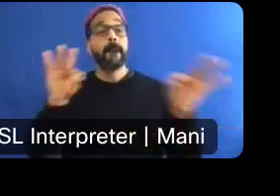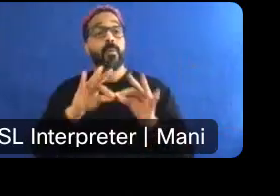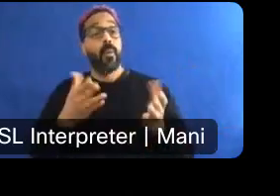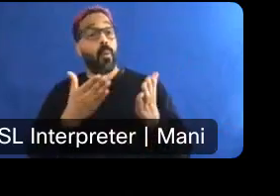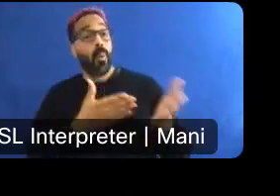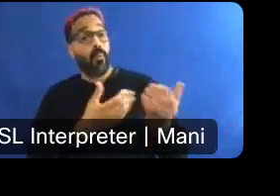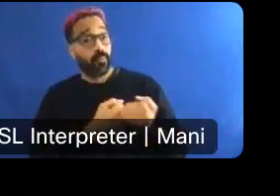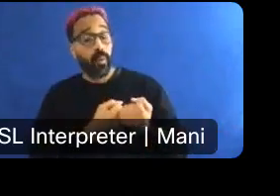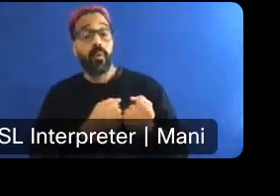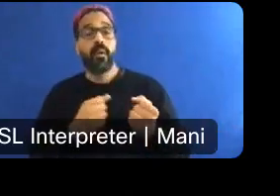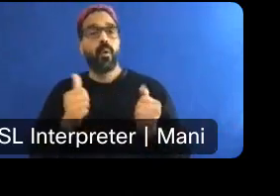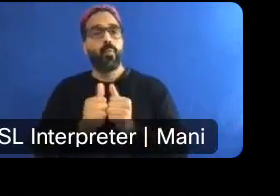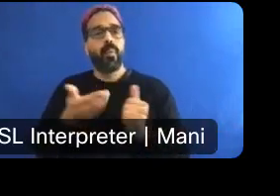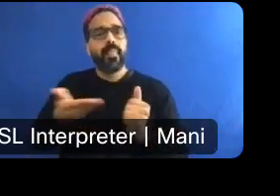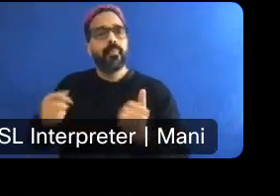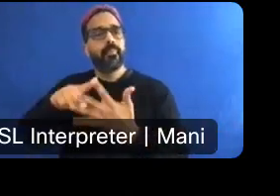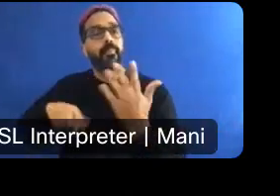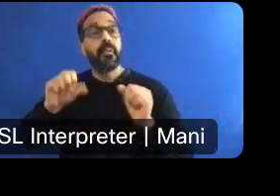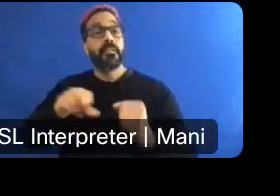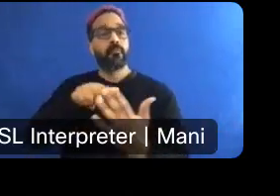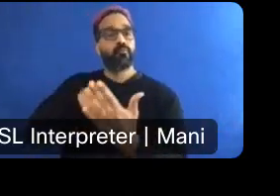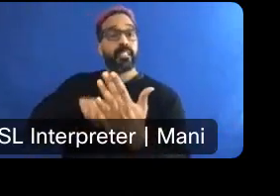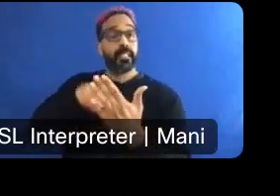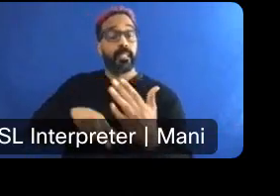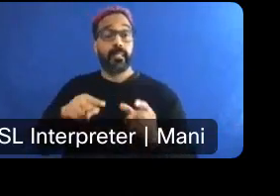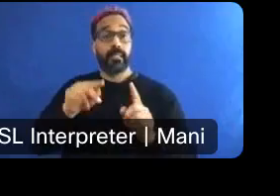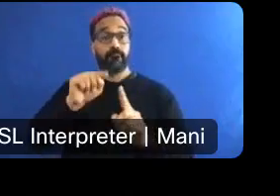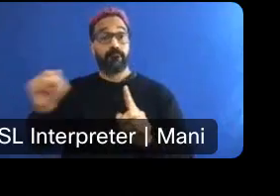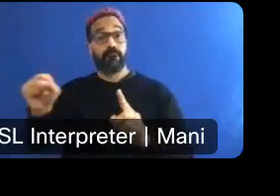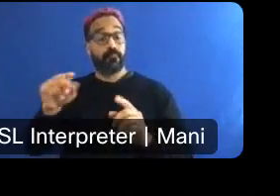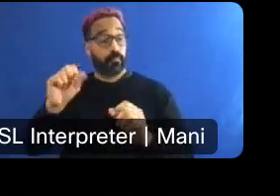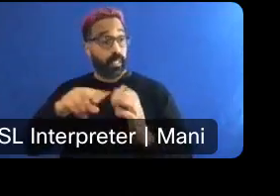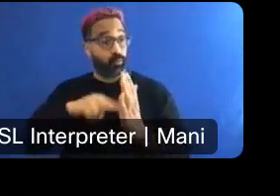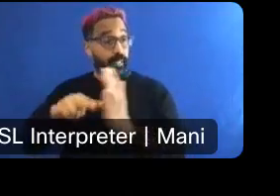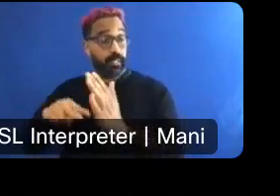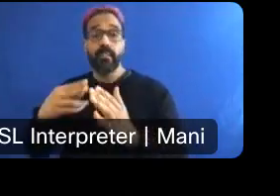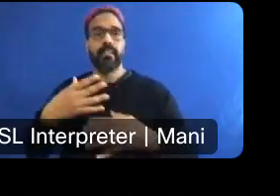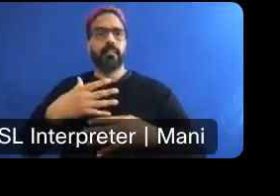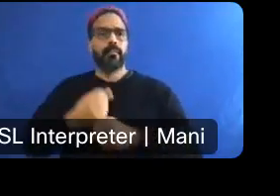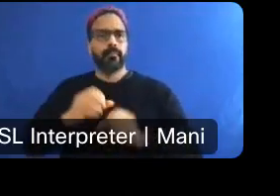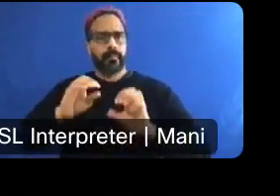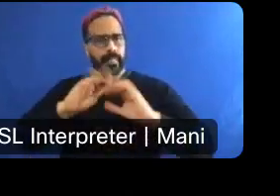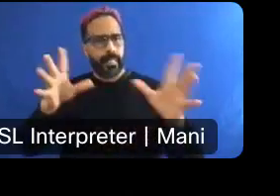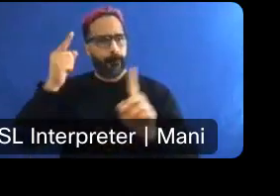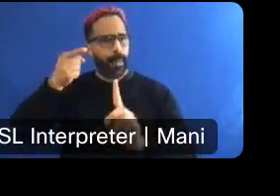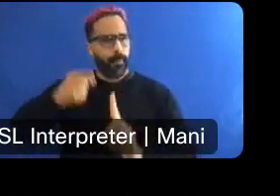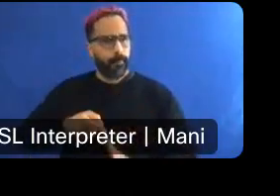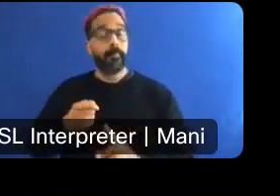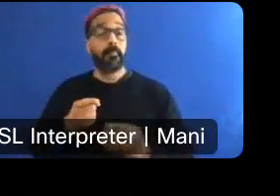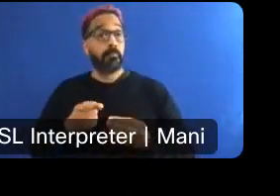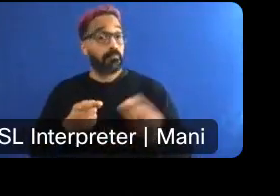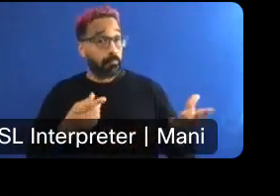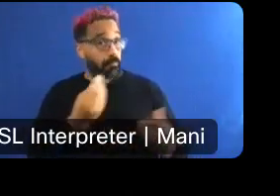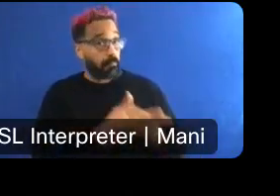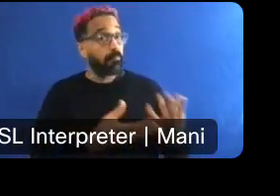that by ensuring that reading materials are concise and have plain language, you can also provide